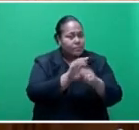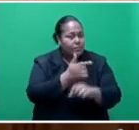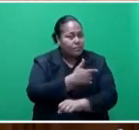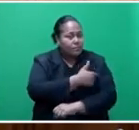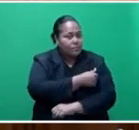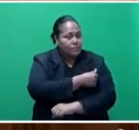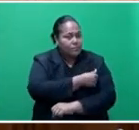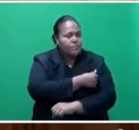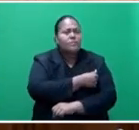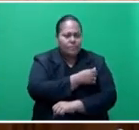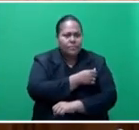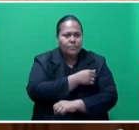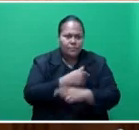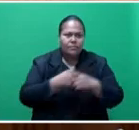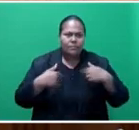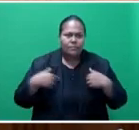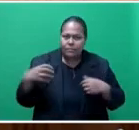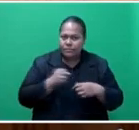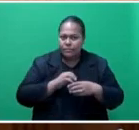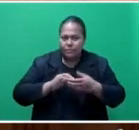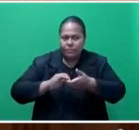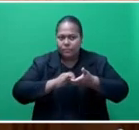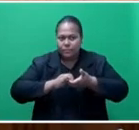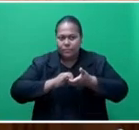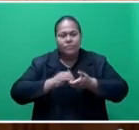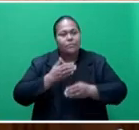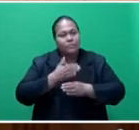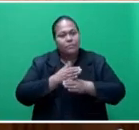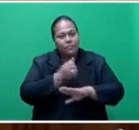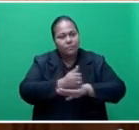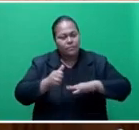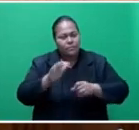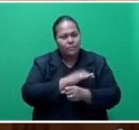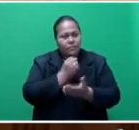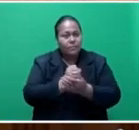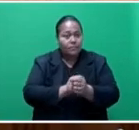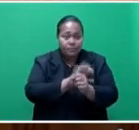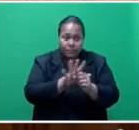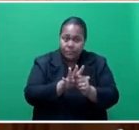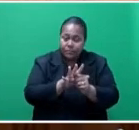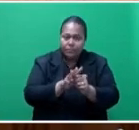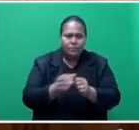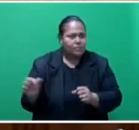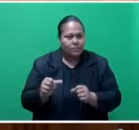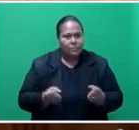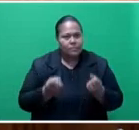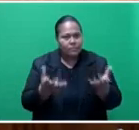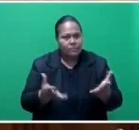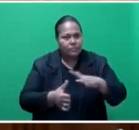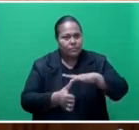we must have a collective effort working with government to ensure that COVID-19 vaccine becomes available and